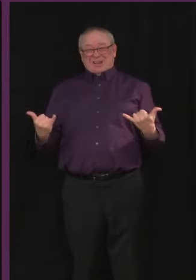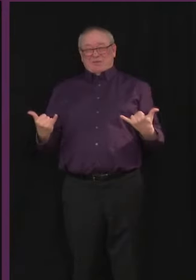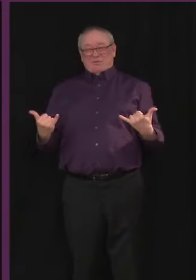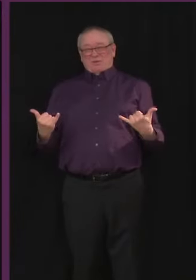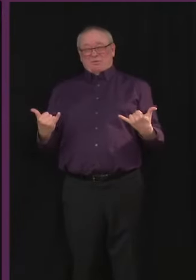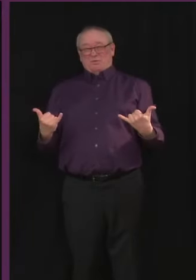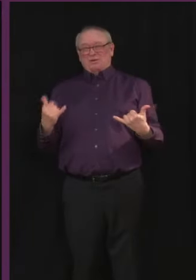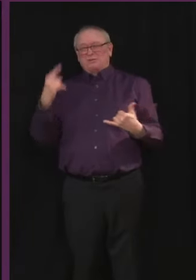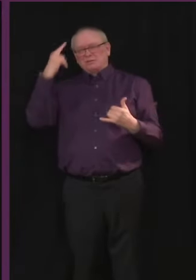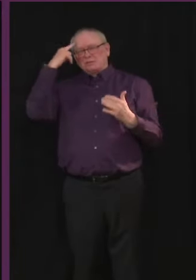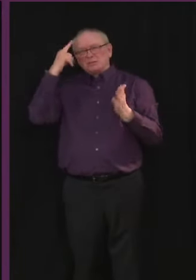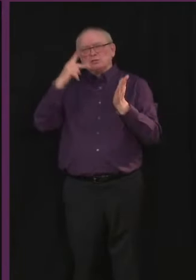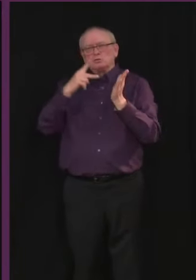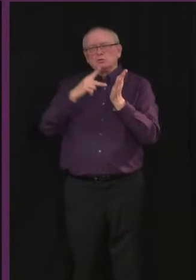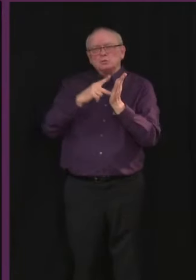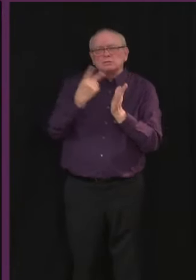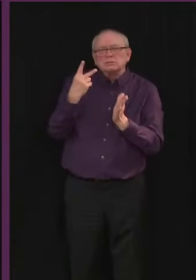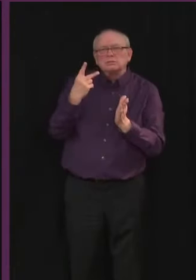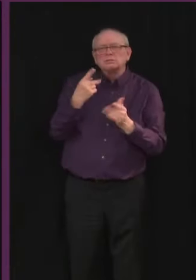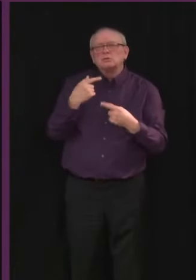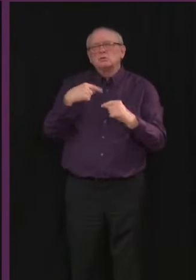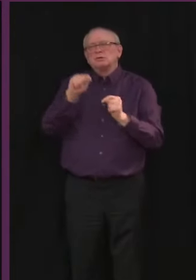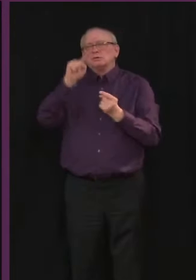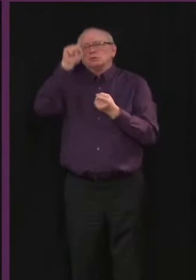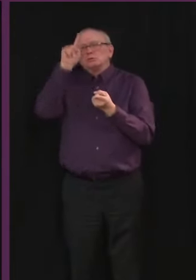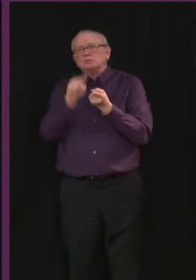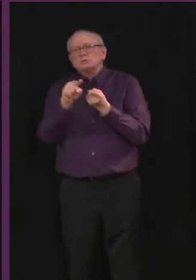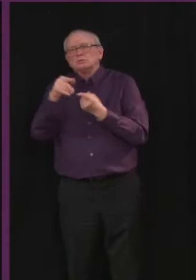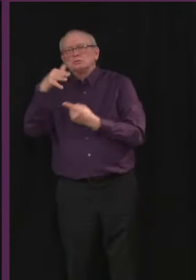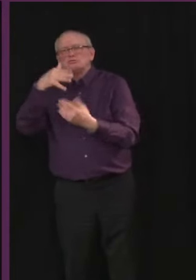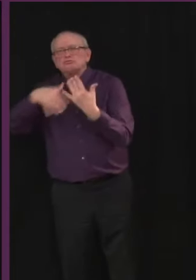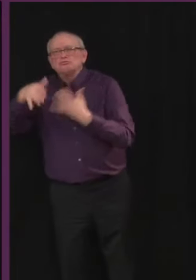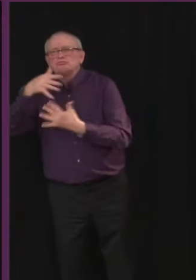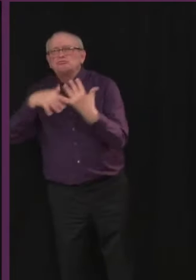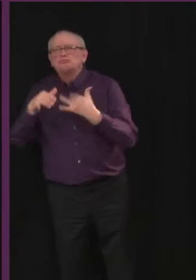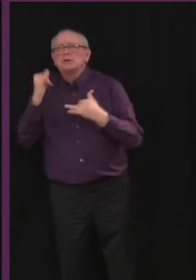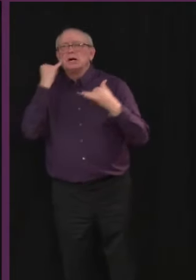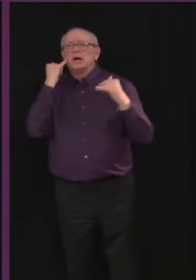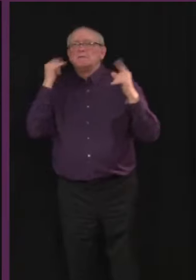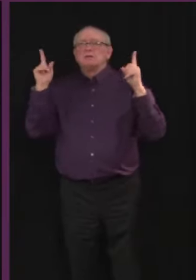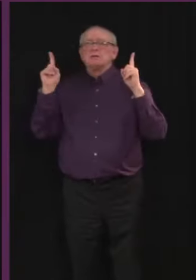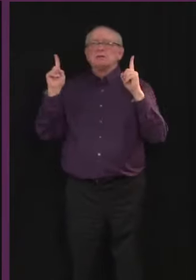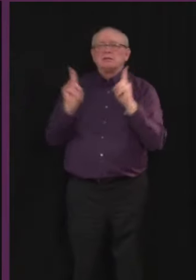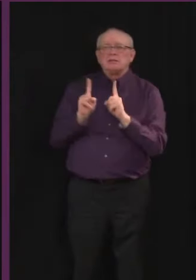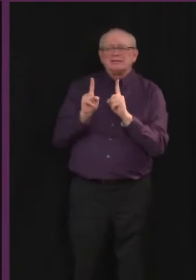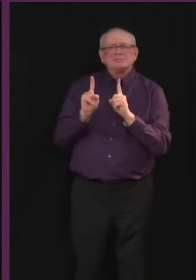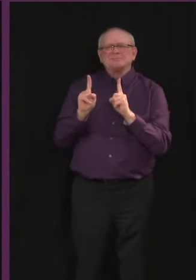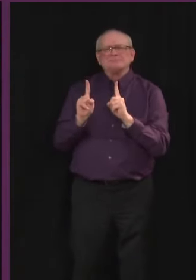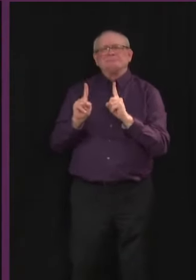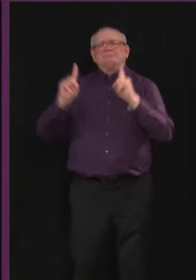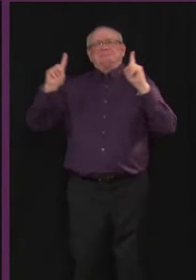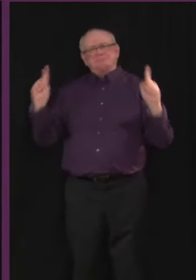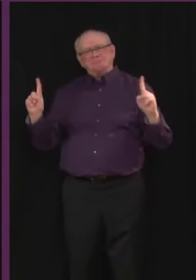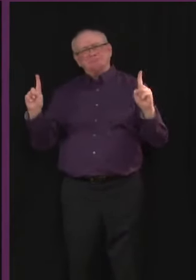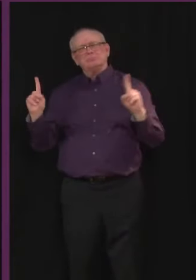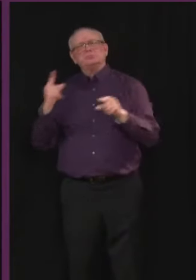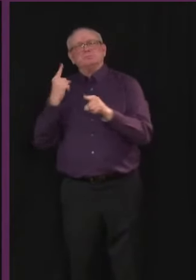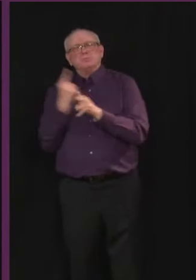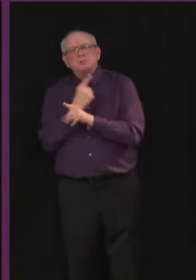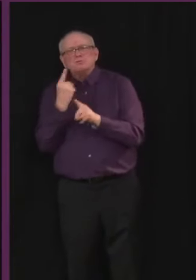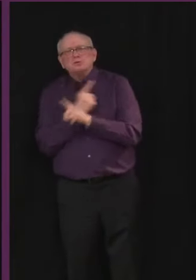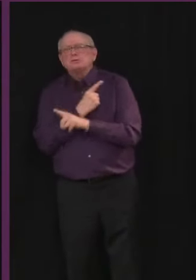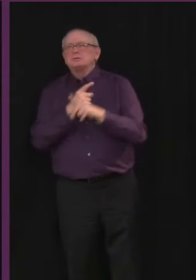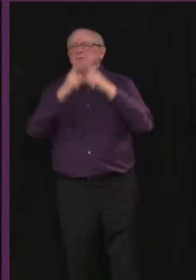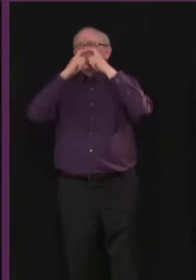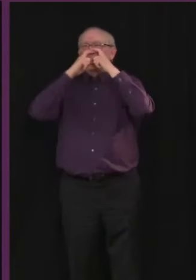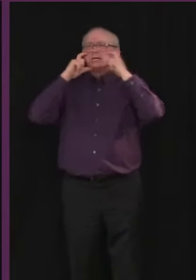in-person interactions, make sure that when we are in person with somebody who's not in our household, that we're staying distanced from them, wearing a well-fitting mask, all